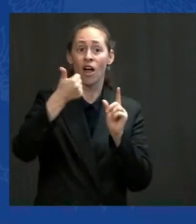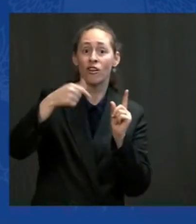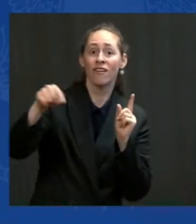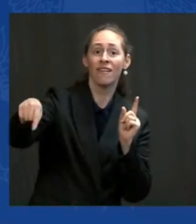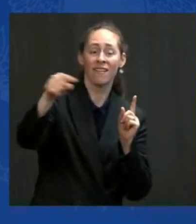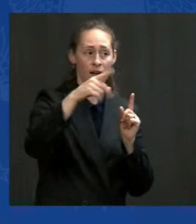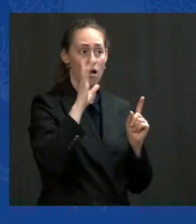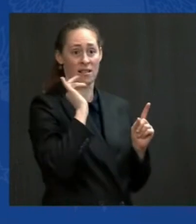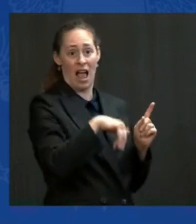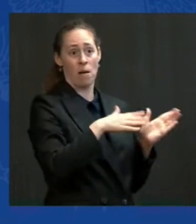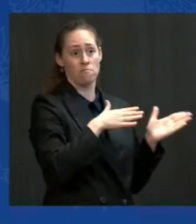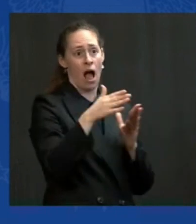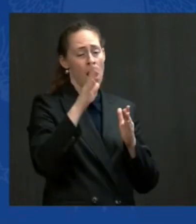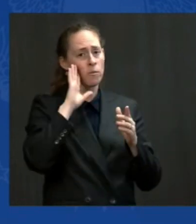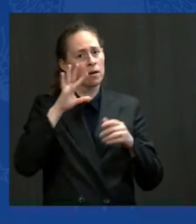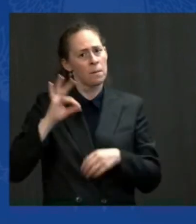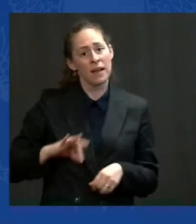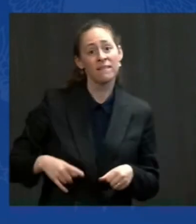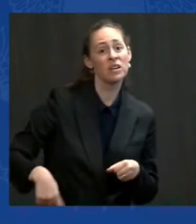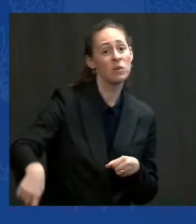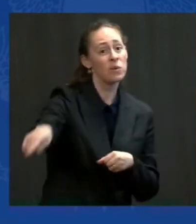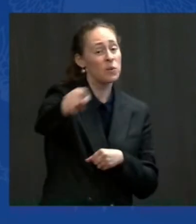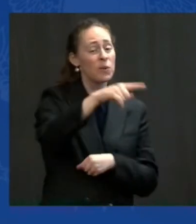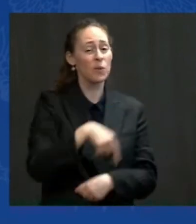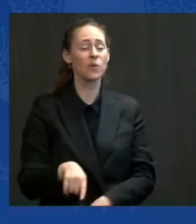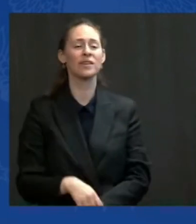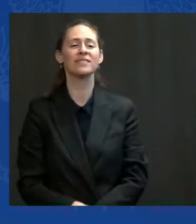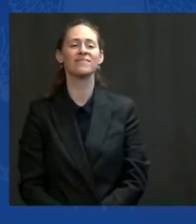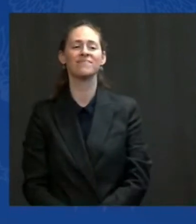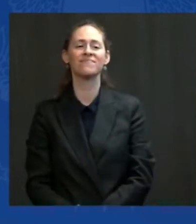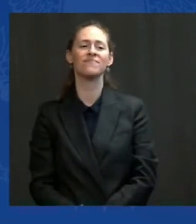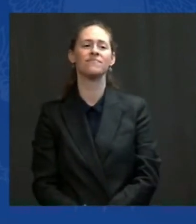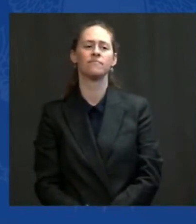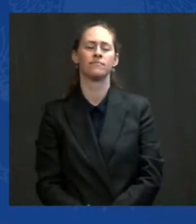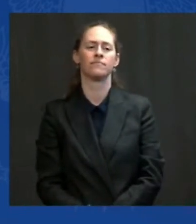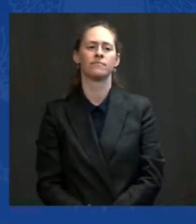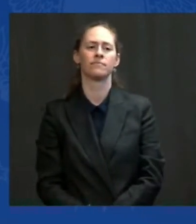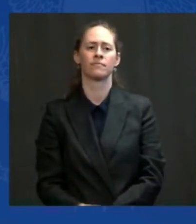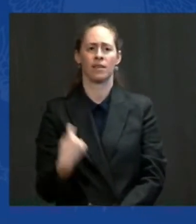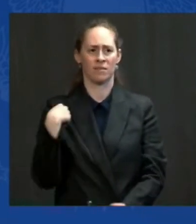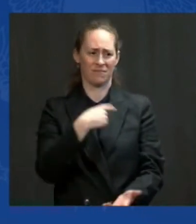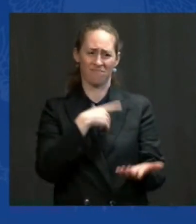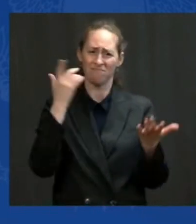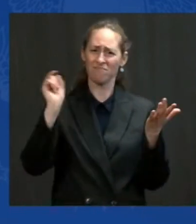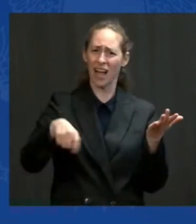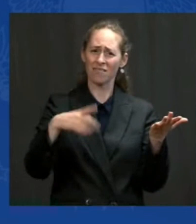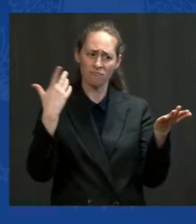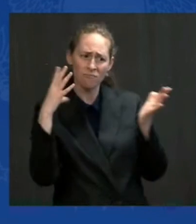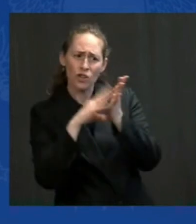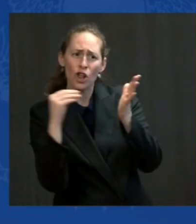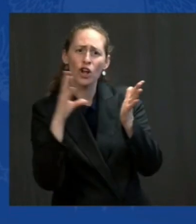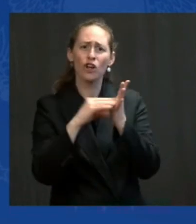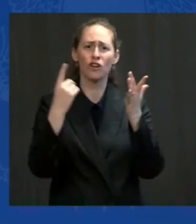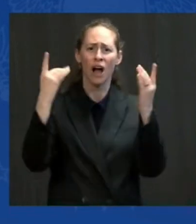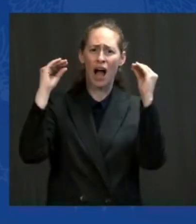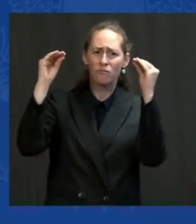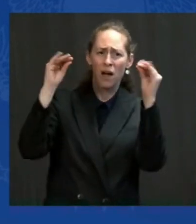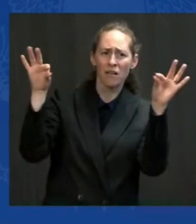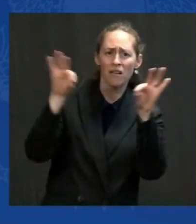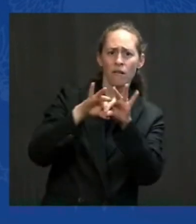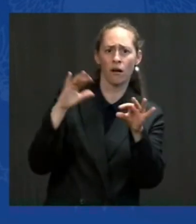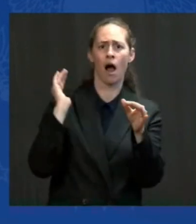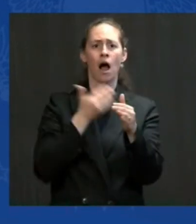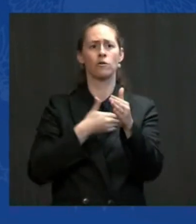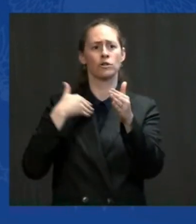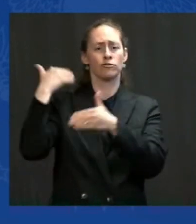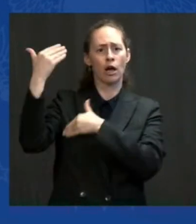We need to be educated. We need to be an educated nation and improve each generation. We will do this with